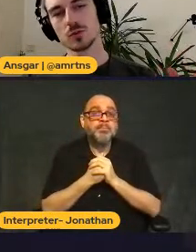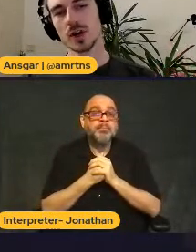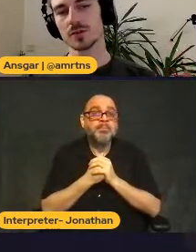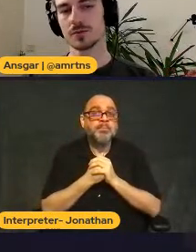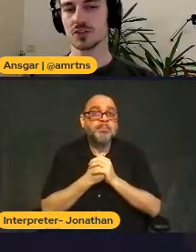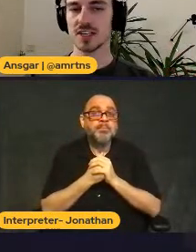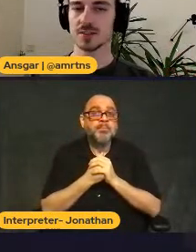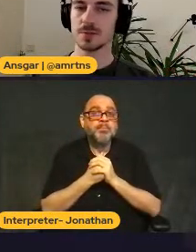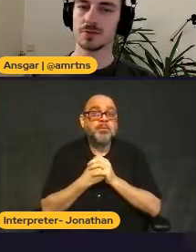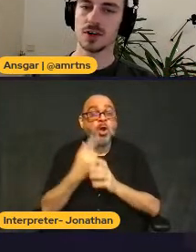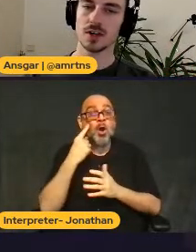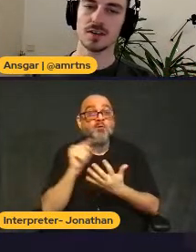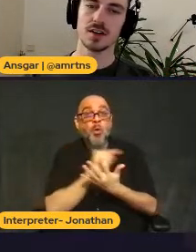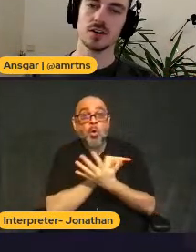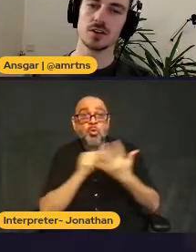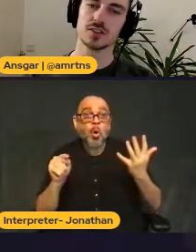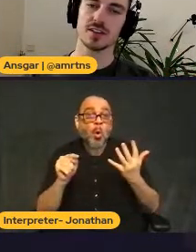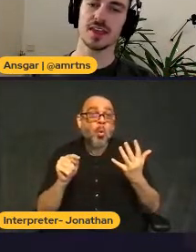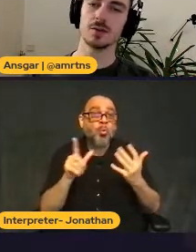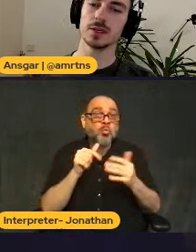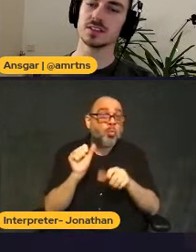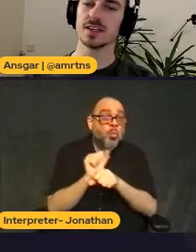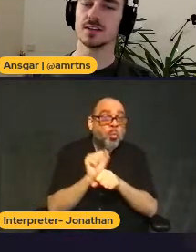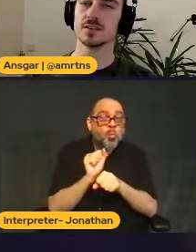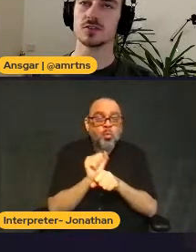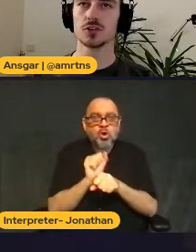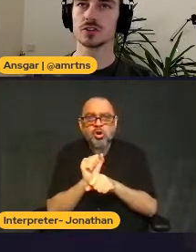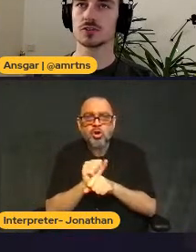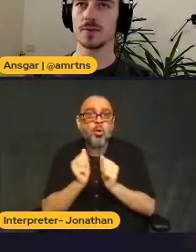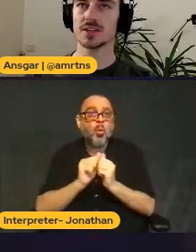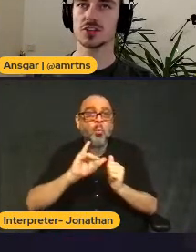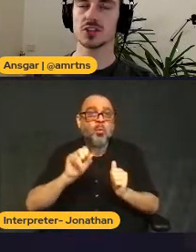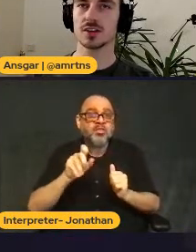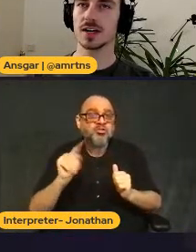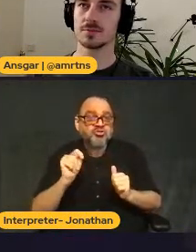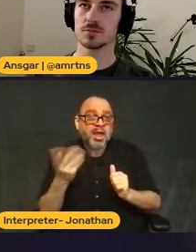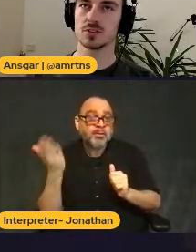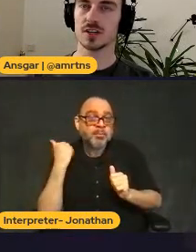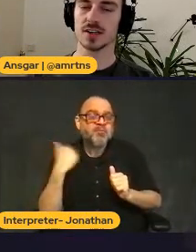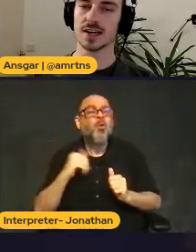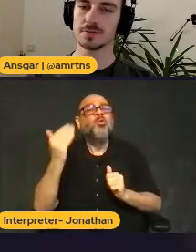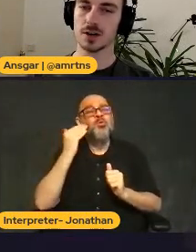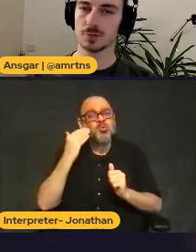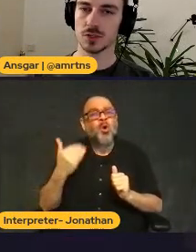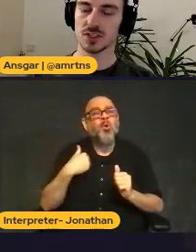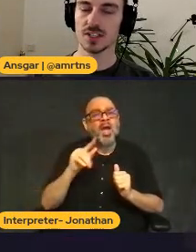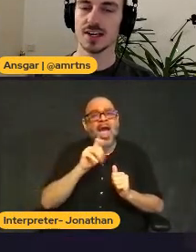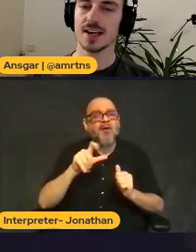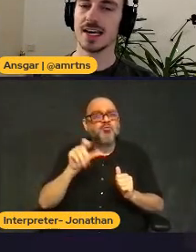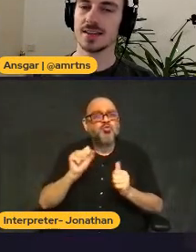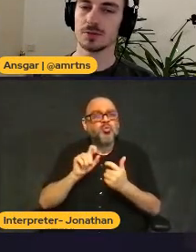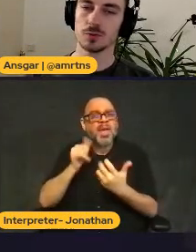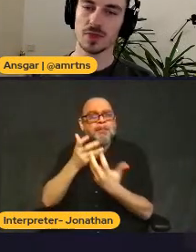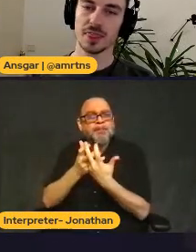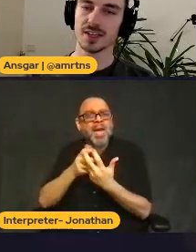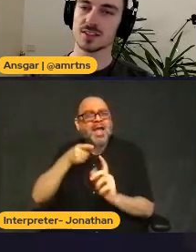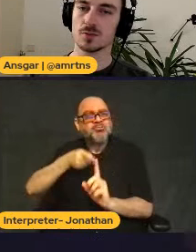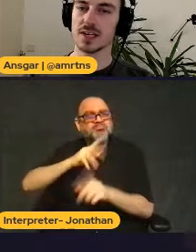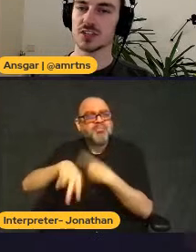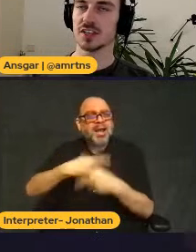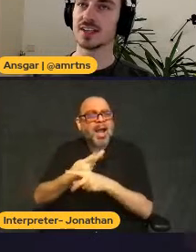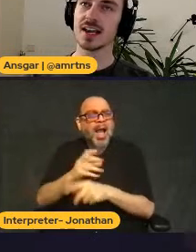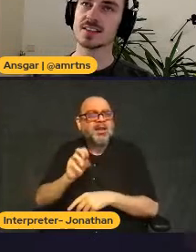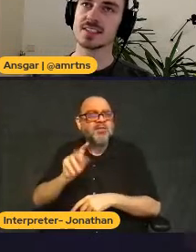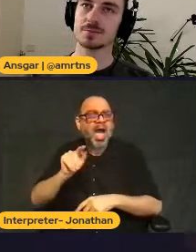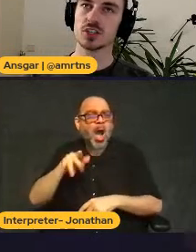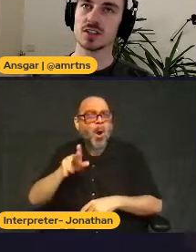those who worked with Jest before knows that they are built in tools to match certain kind of outputs. And one thing is to